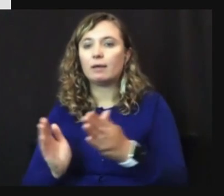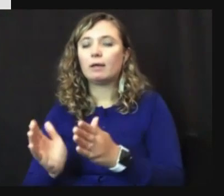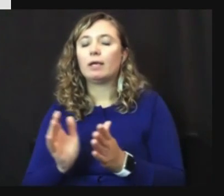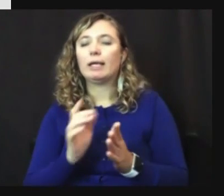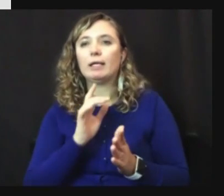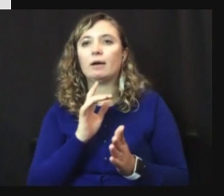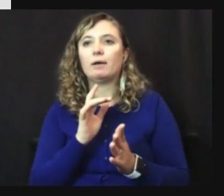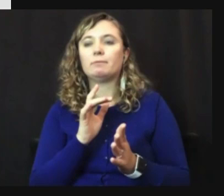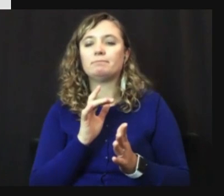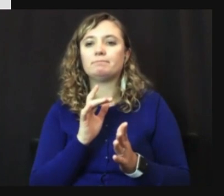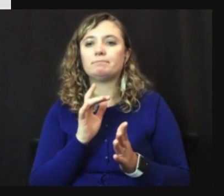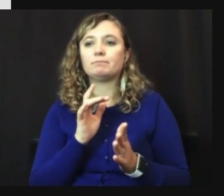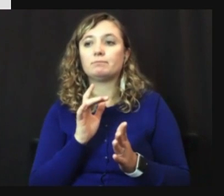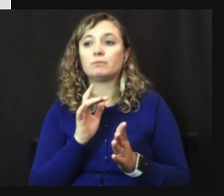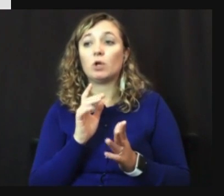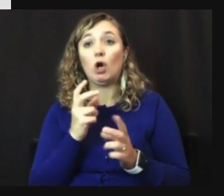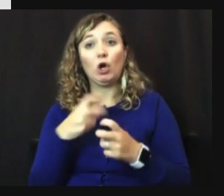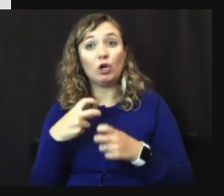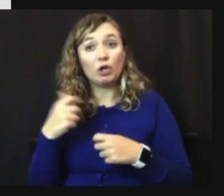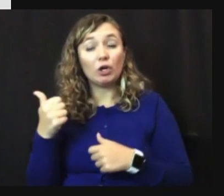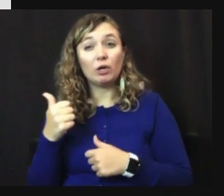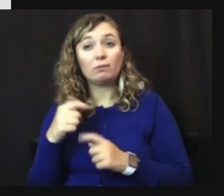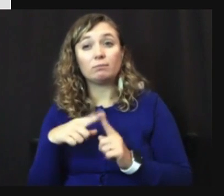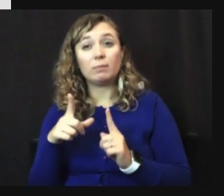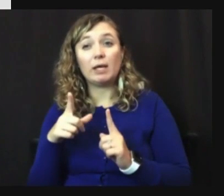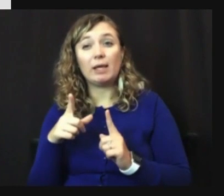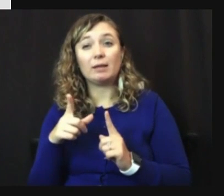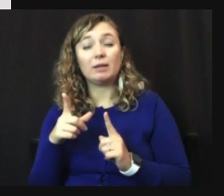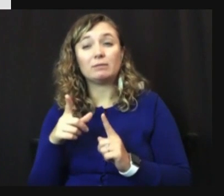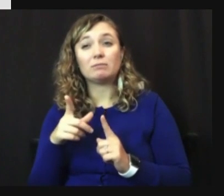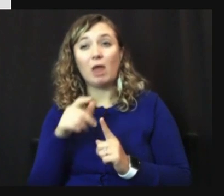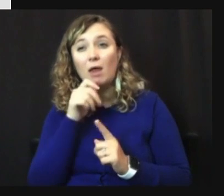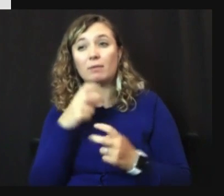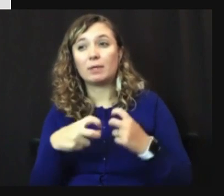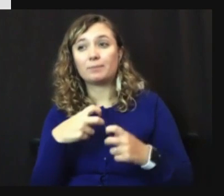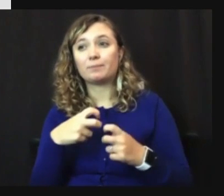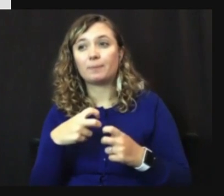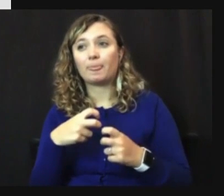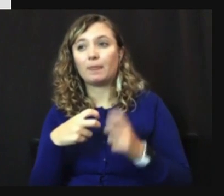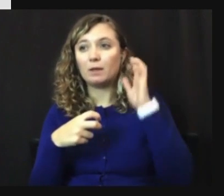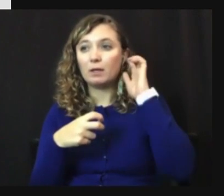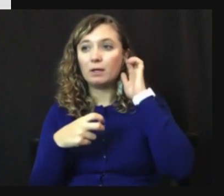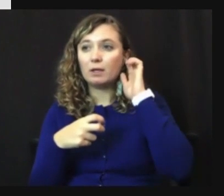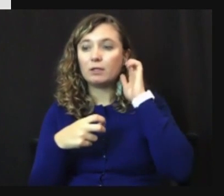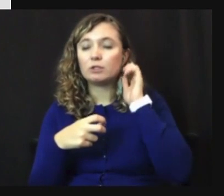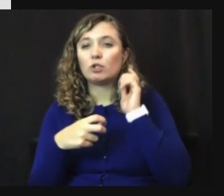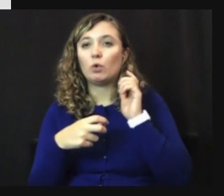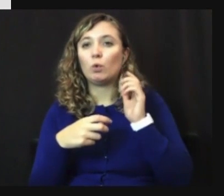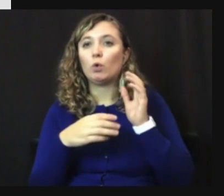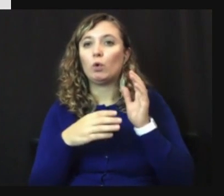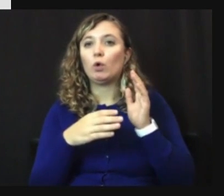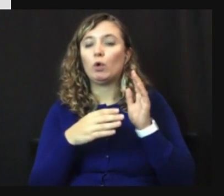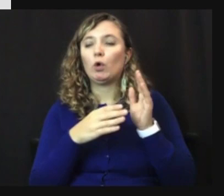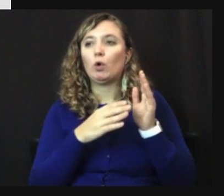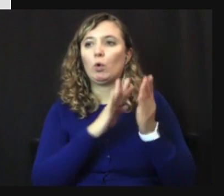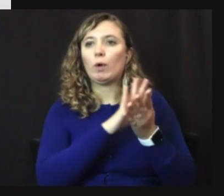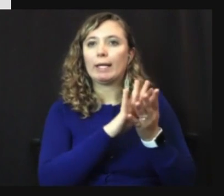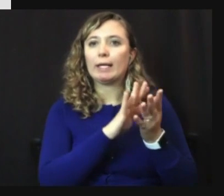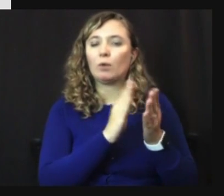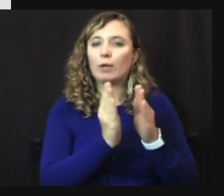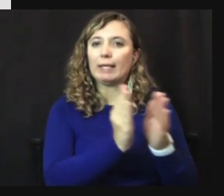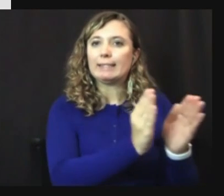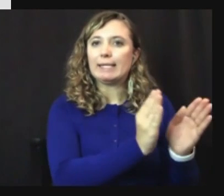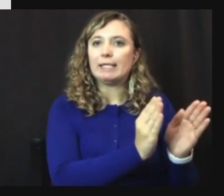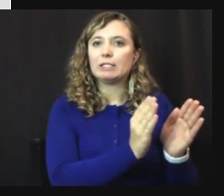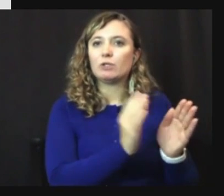But I've not seen anything that says that, and to be clear, organization, when we're doing executive functioning, is specifically